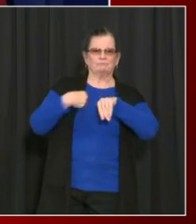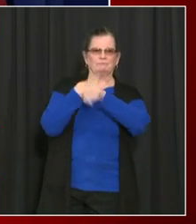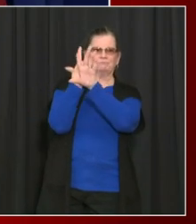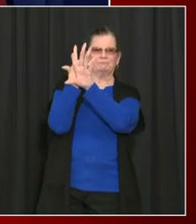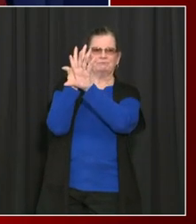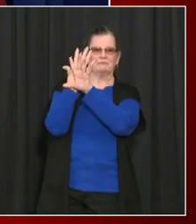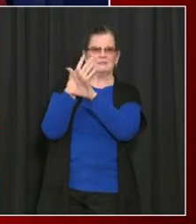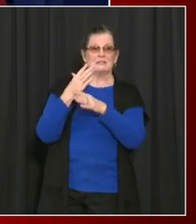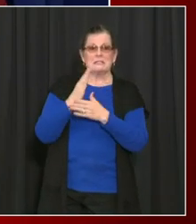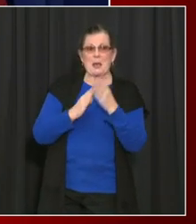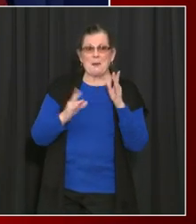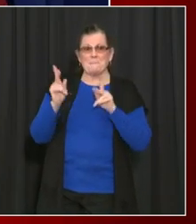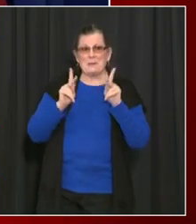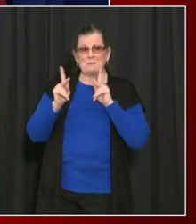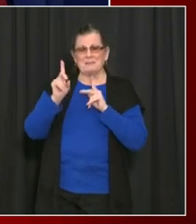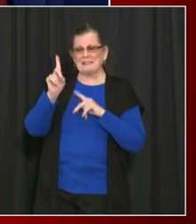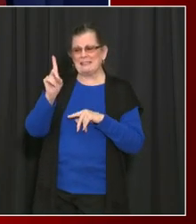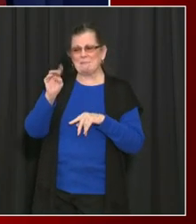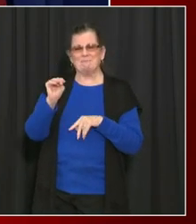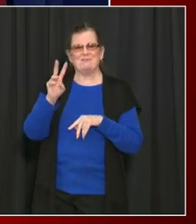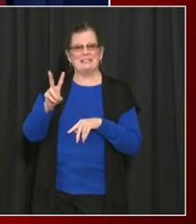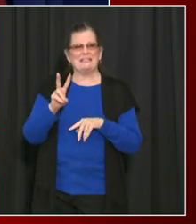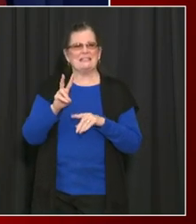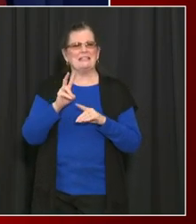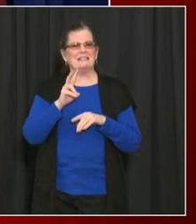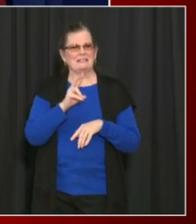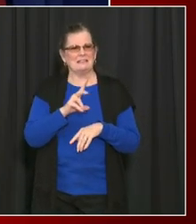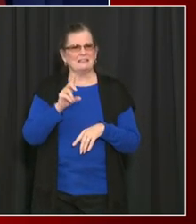still coming to DOH for vital